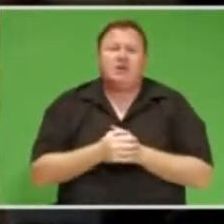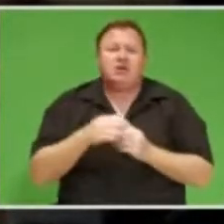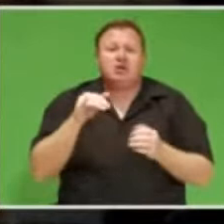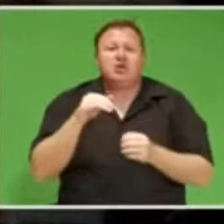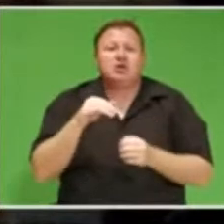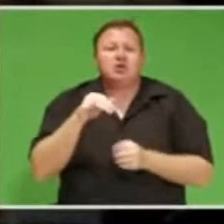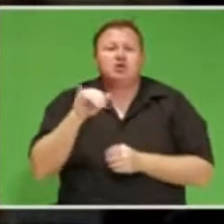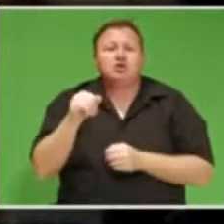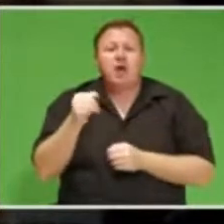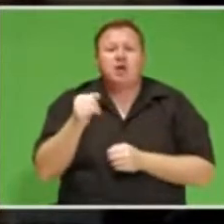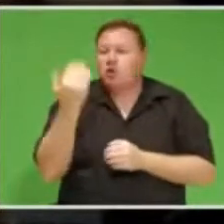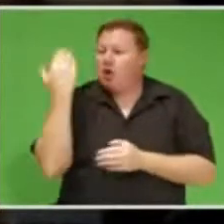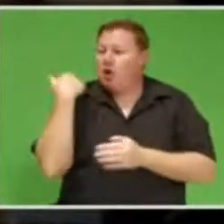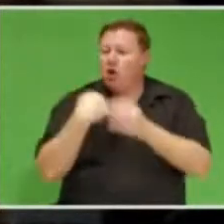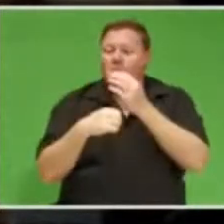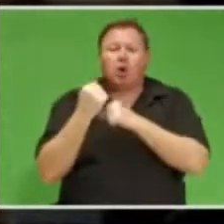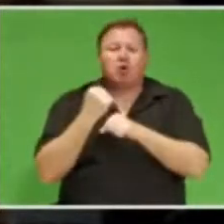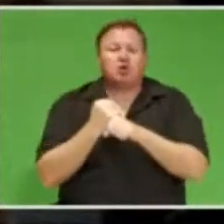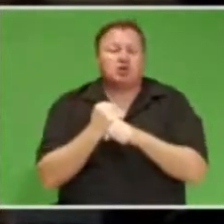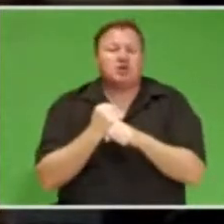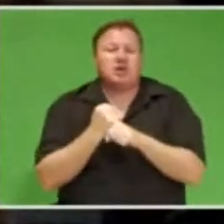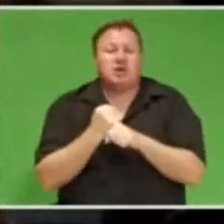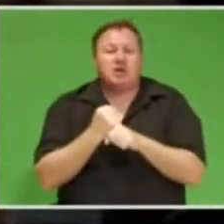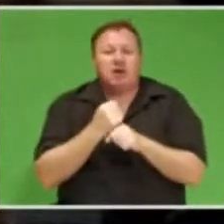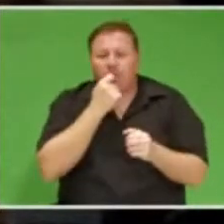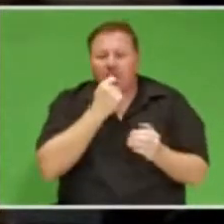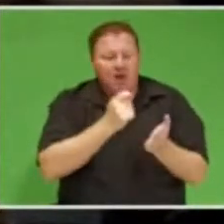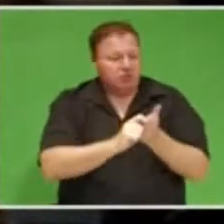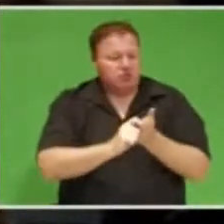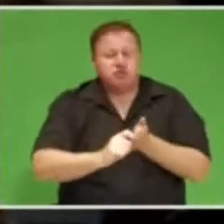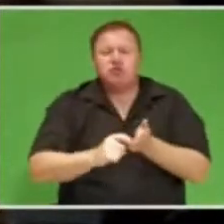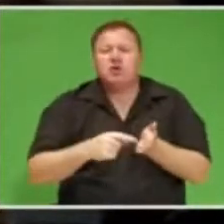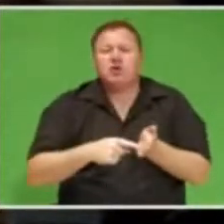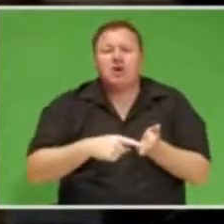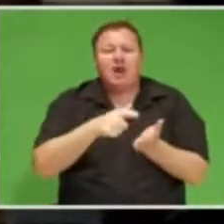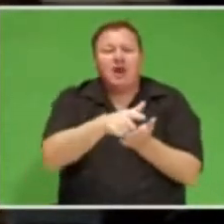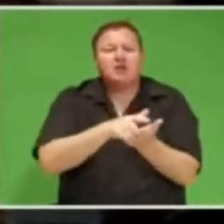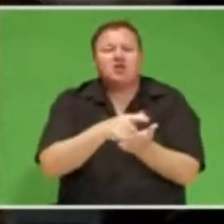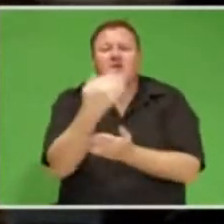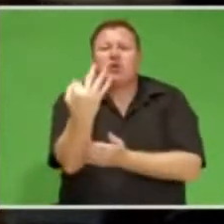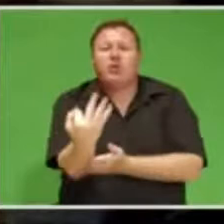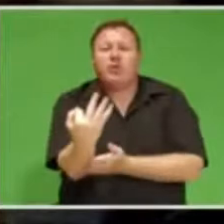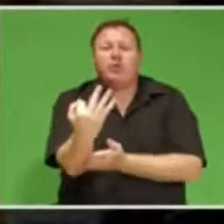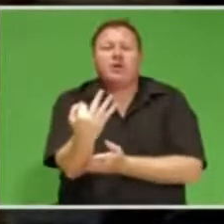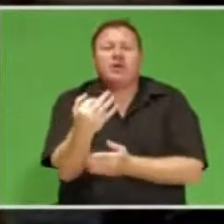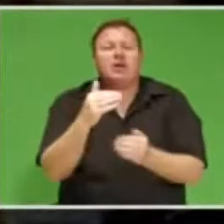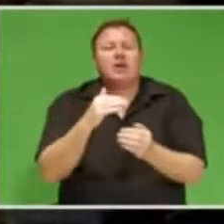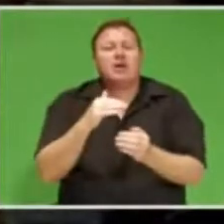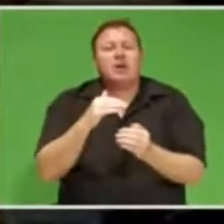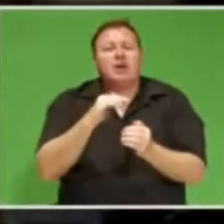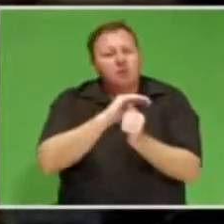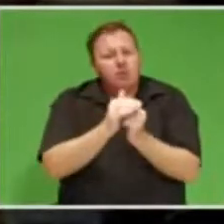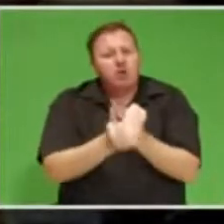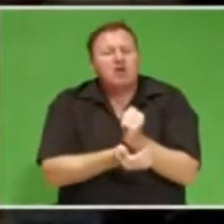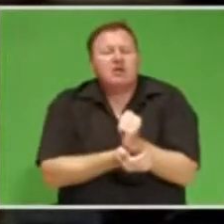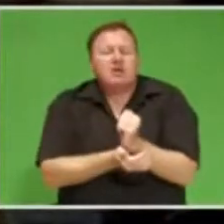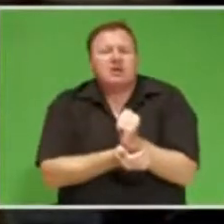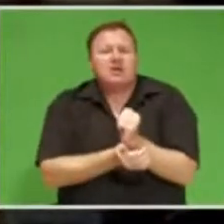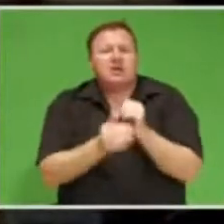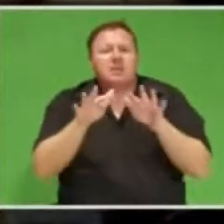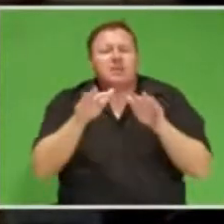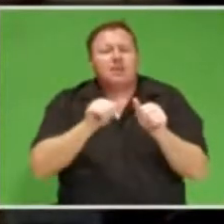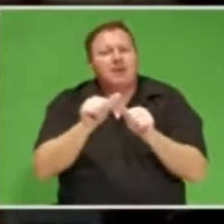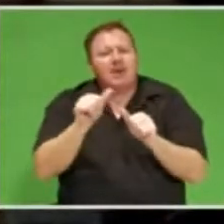signed into law 3 pieces of legislation that afford greater protection to survivors of gender-based